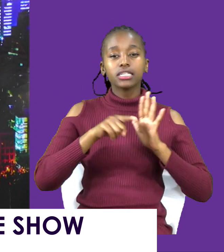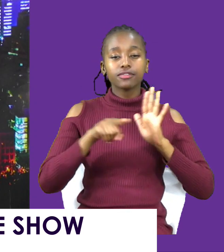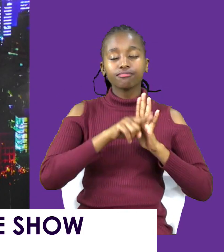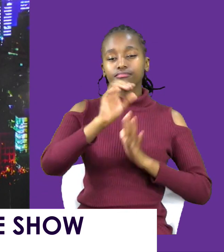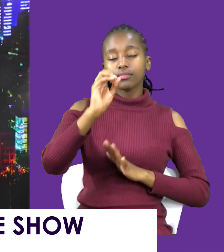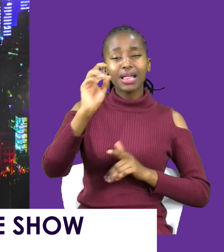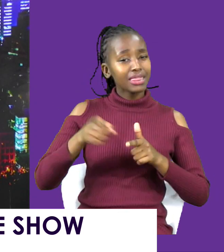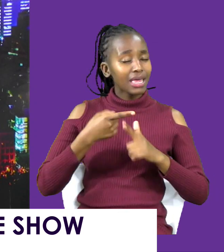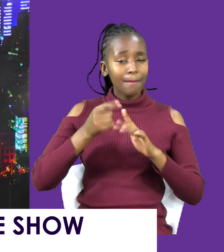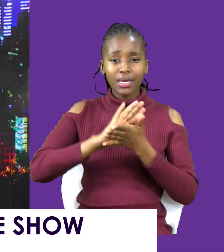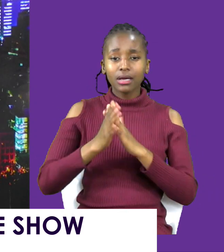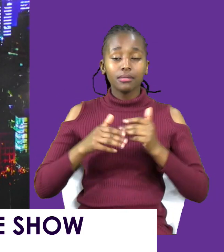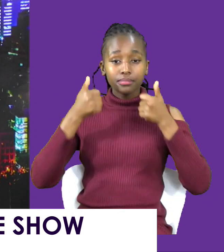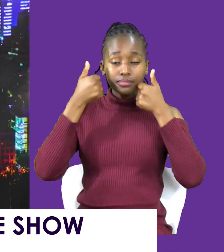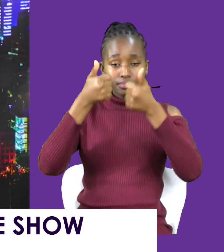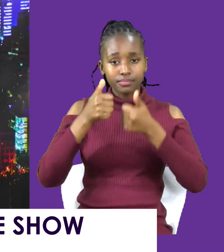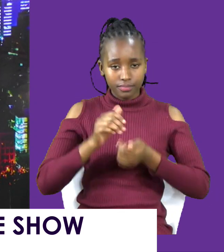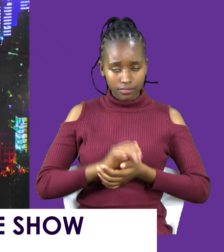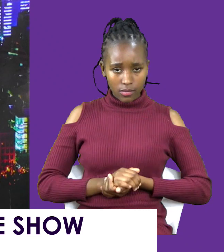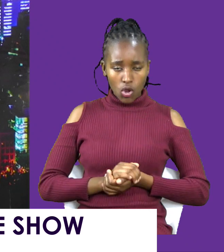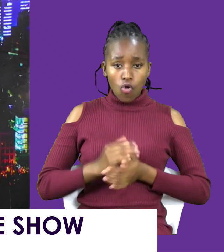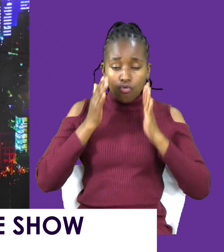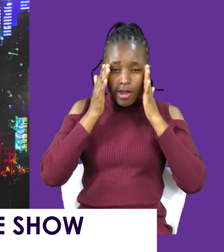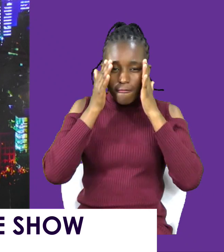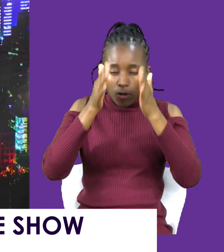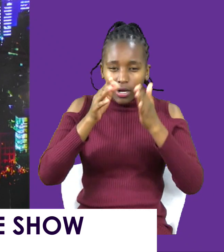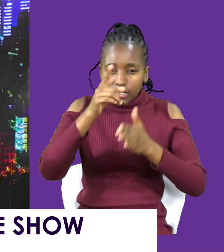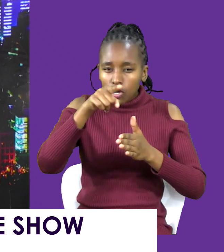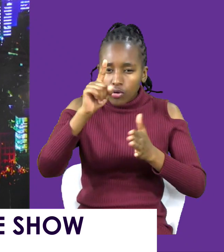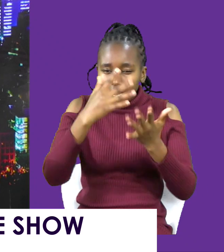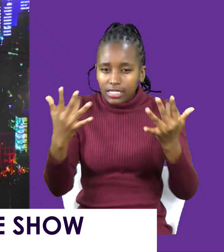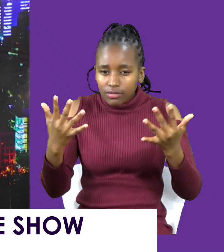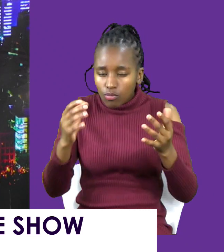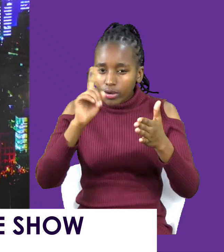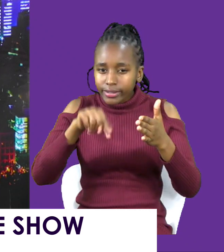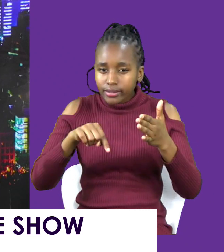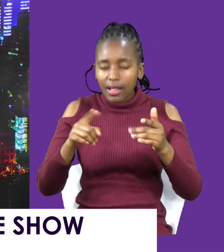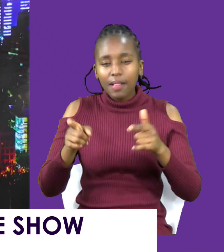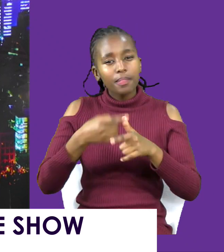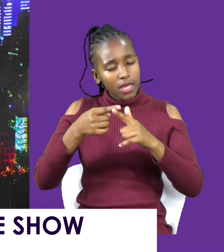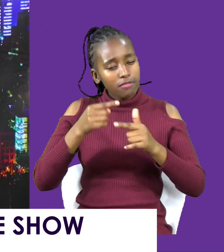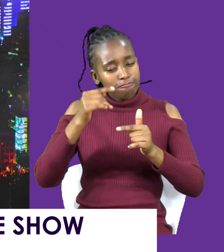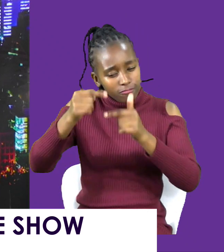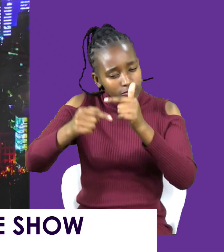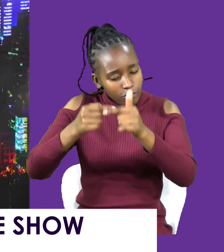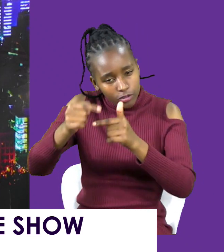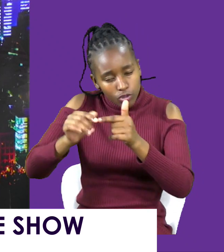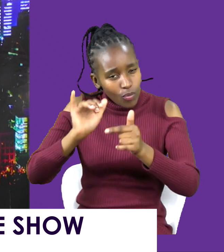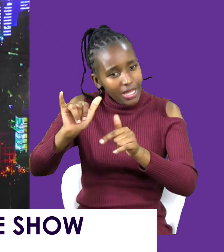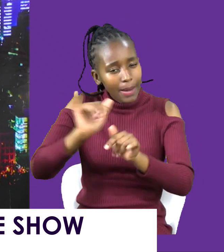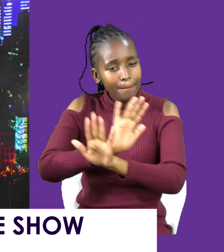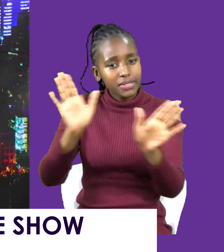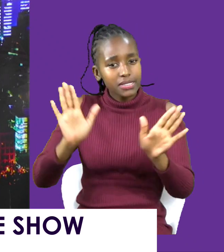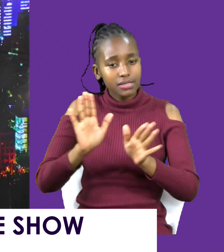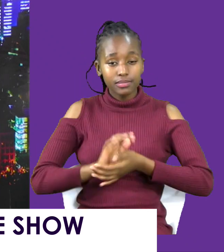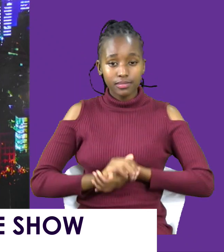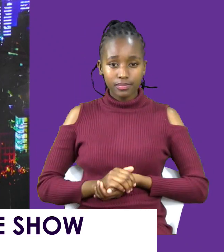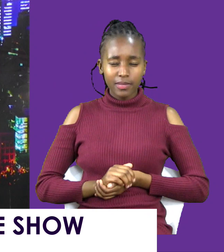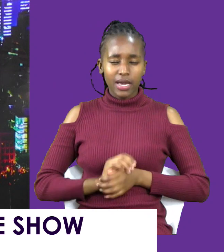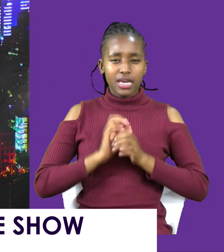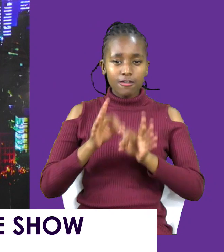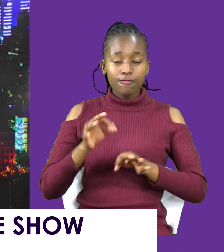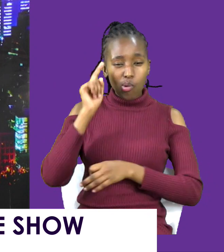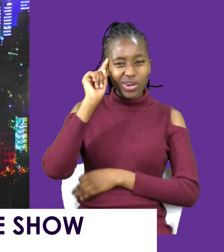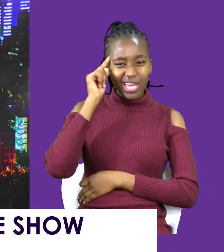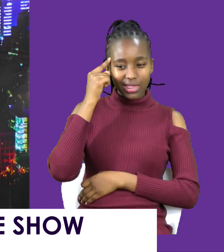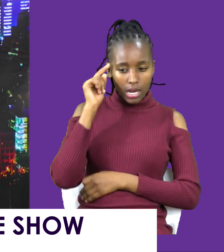to focus on facts. Just collect the facts. Bring down the facts. Are there ways in which this can be overcome?